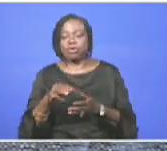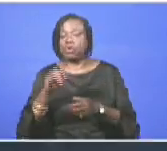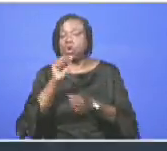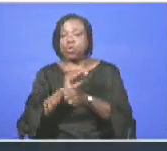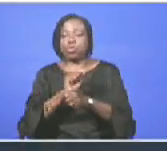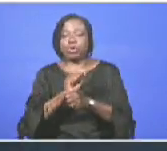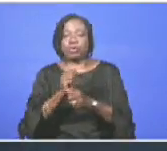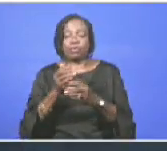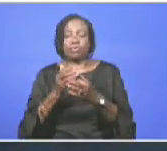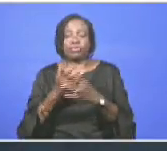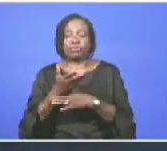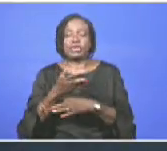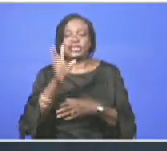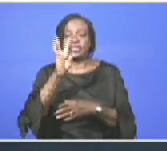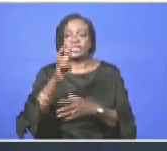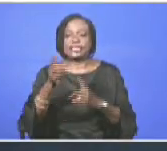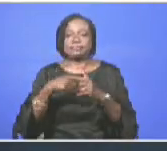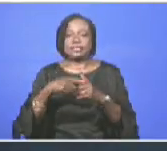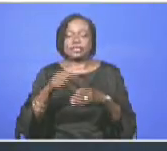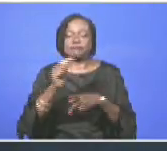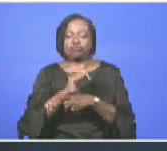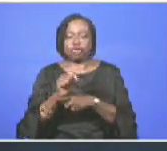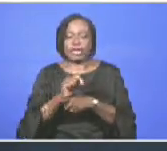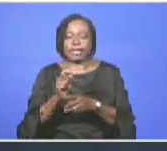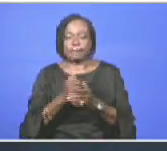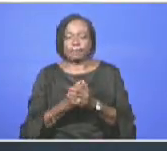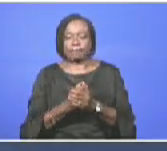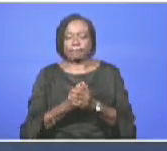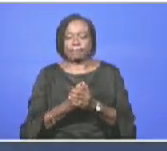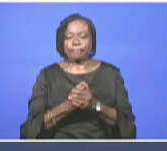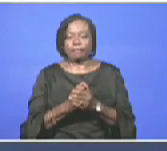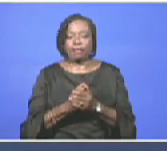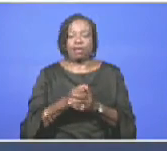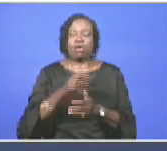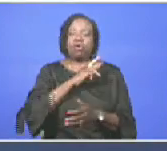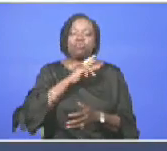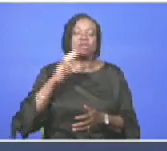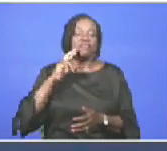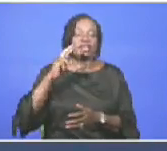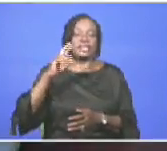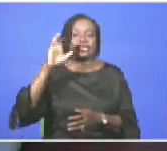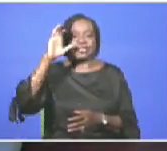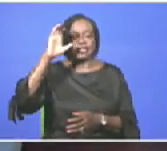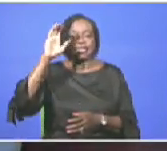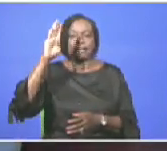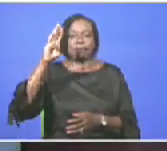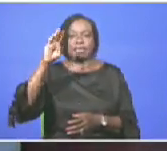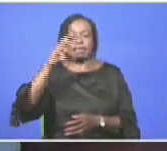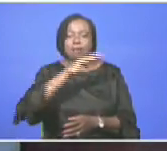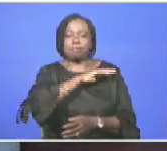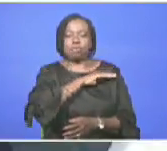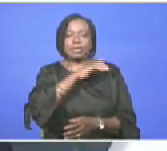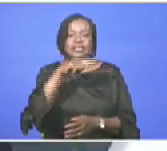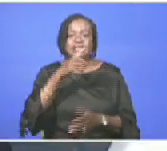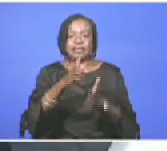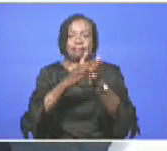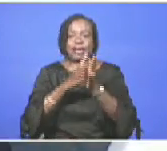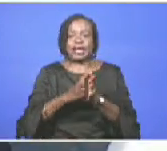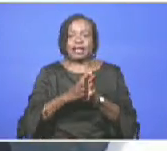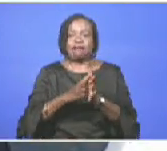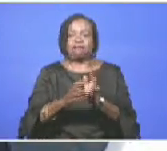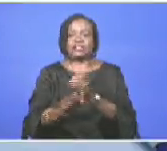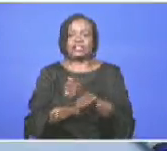training. Well, organizer of the program, Reverend C.B. Moss, says the demand for security officers has